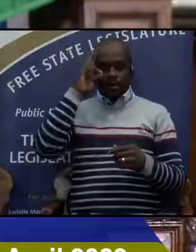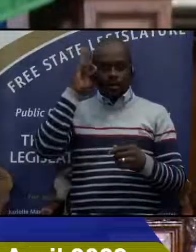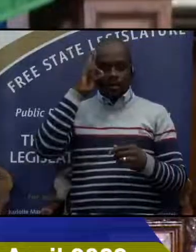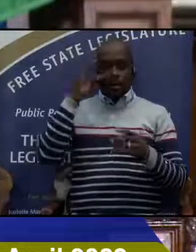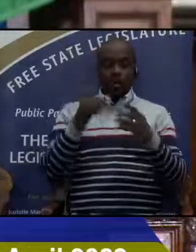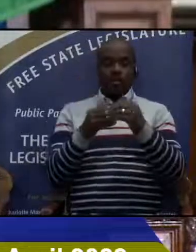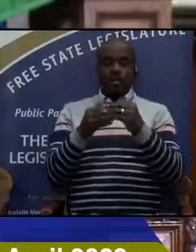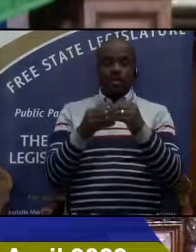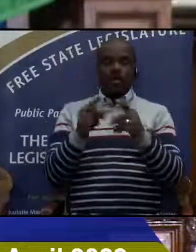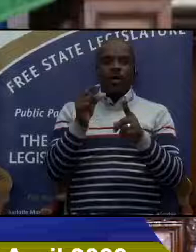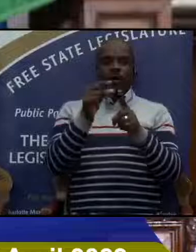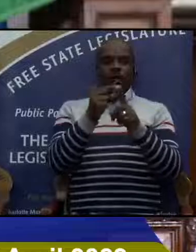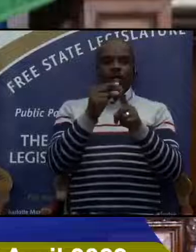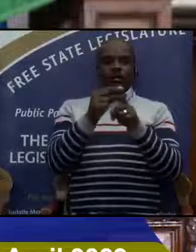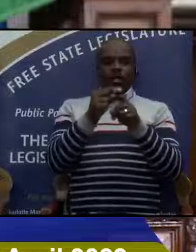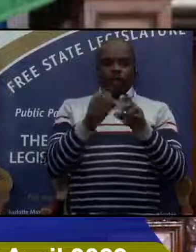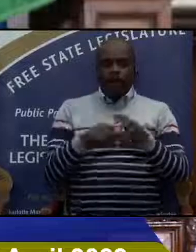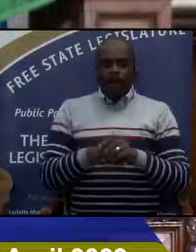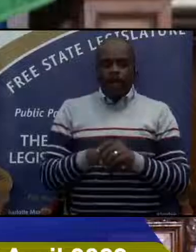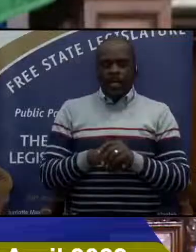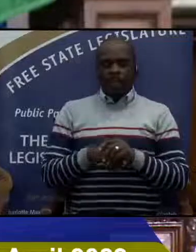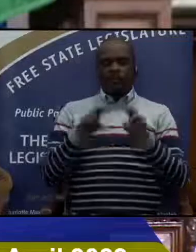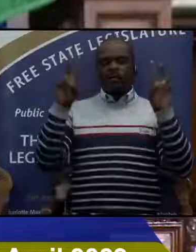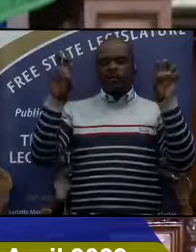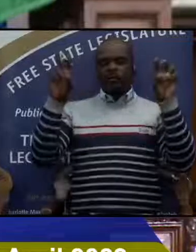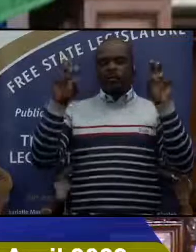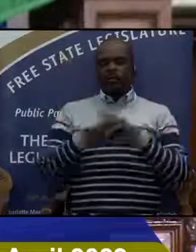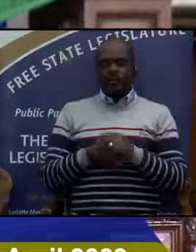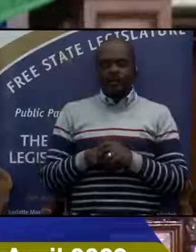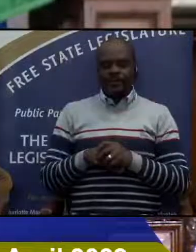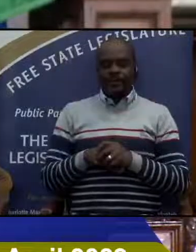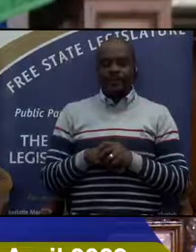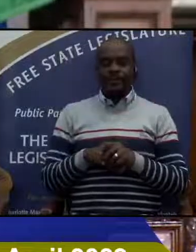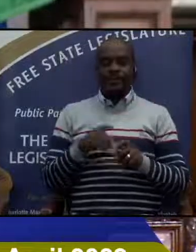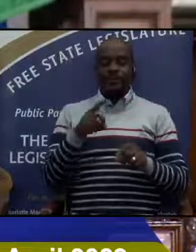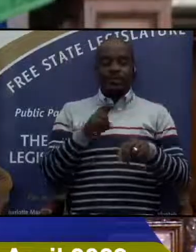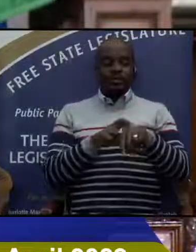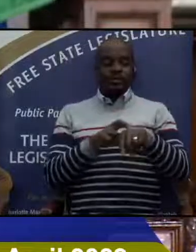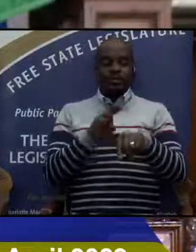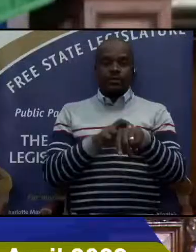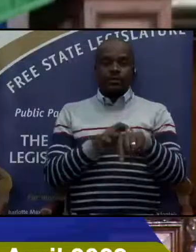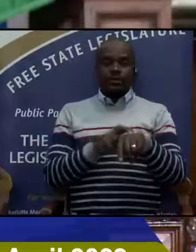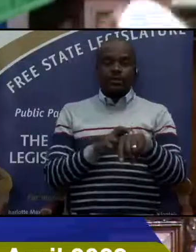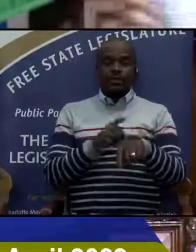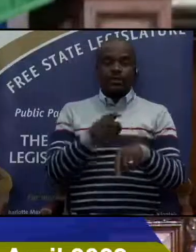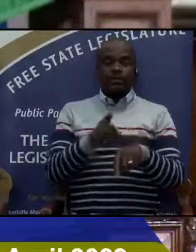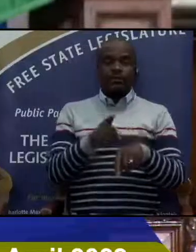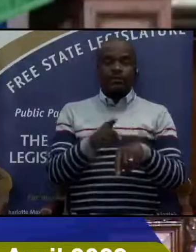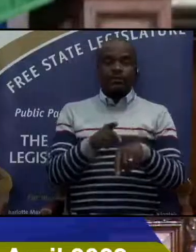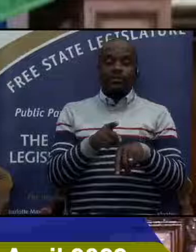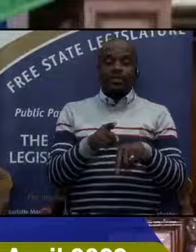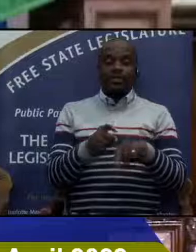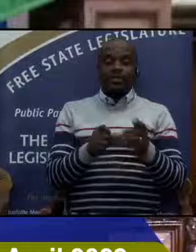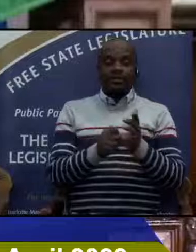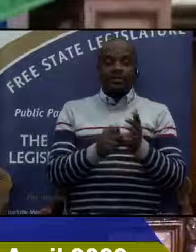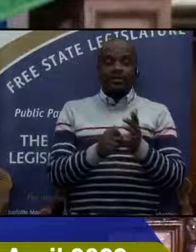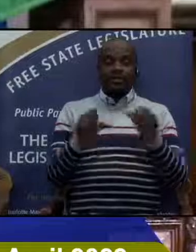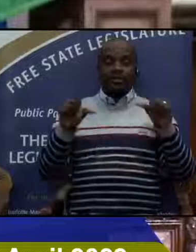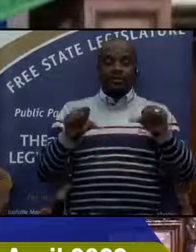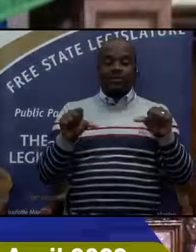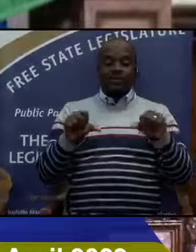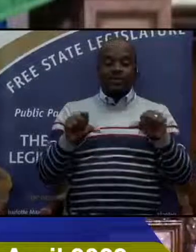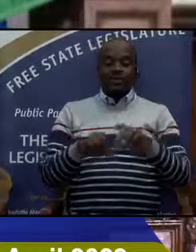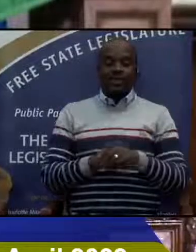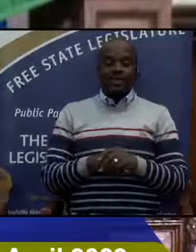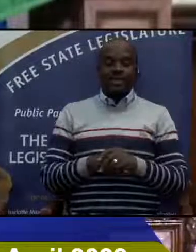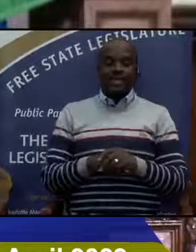who said that, and I quote, "All that is required for evil to triumph is for good men to do nothing."